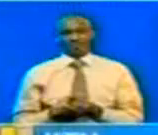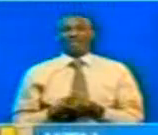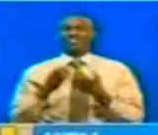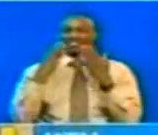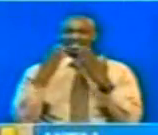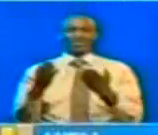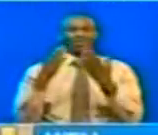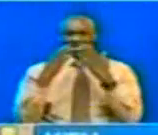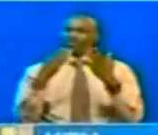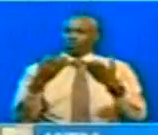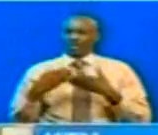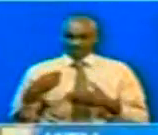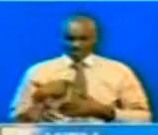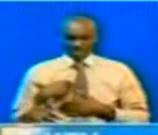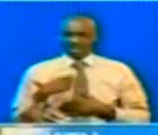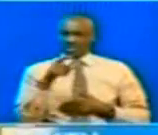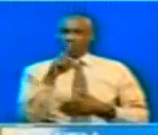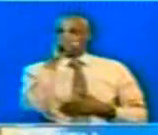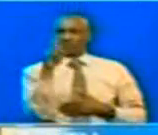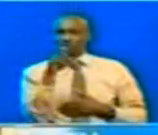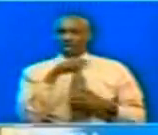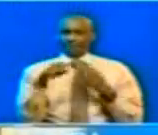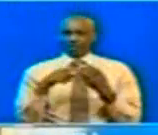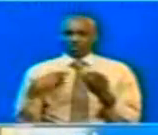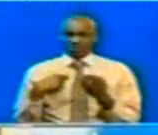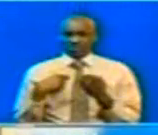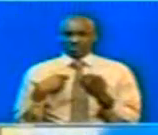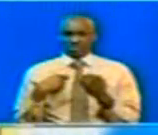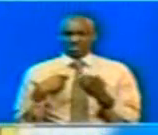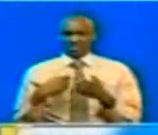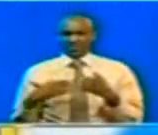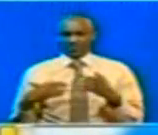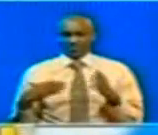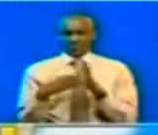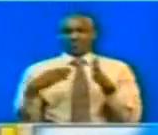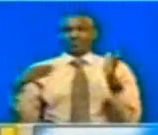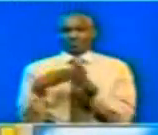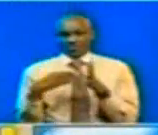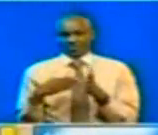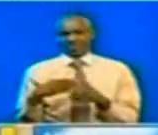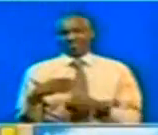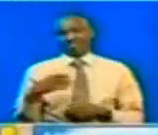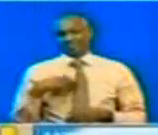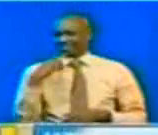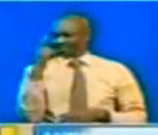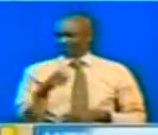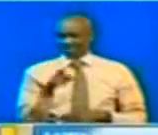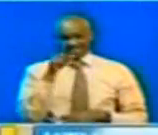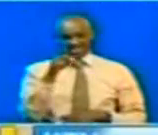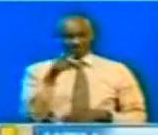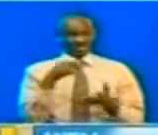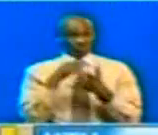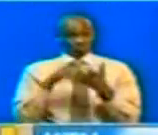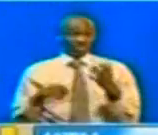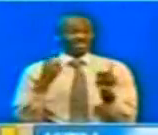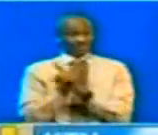Thank you for having me. On the question about the initial resistance, that again, I've always said, even including in